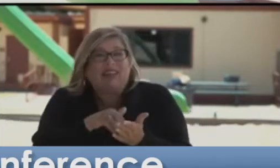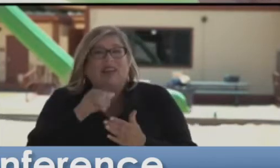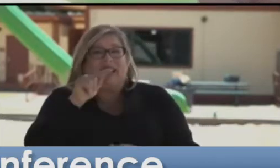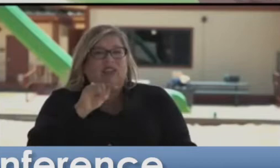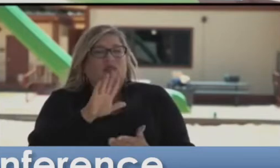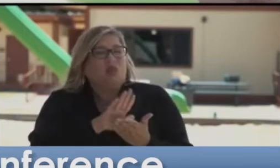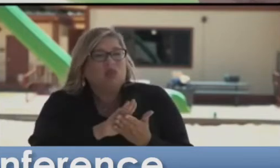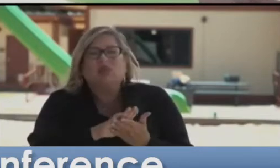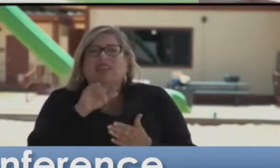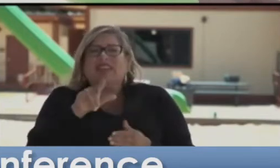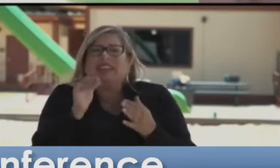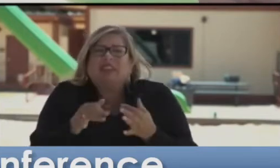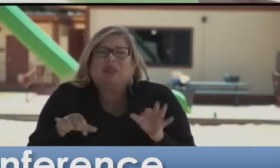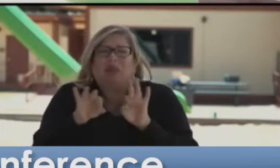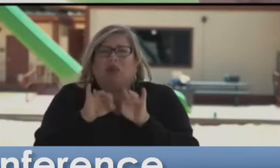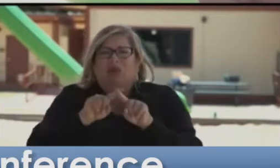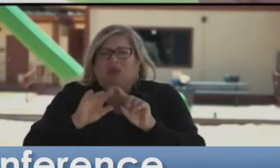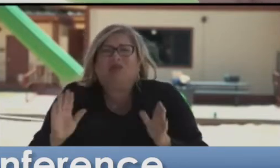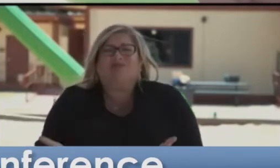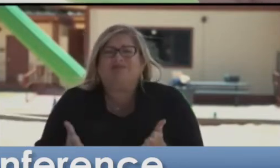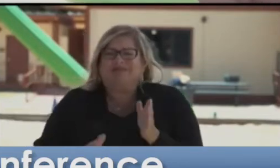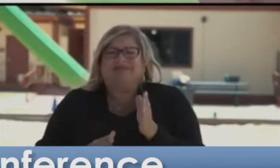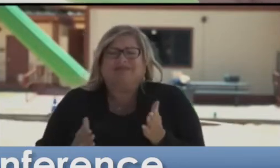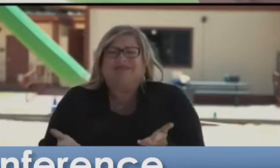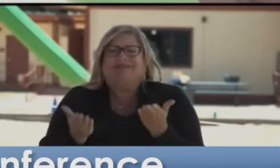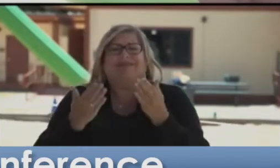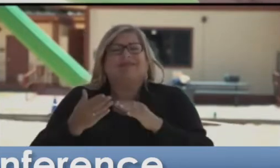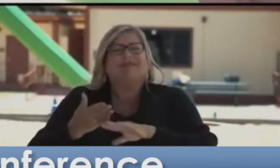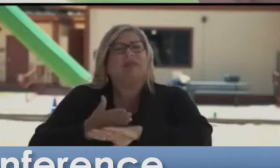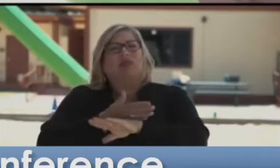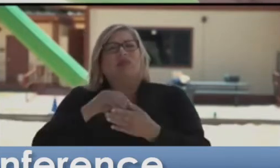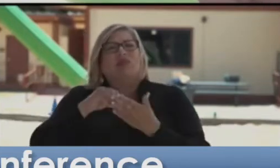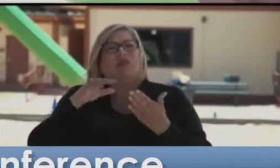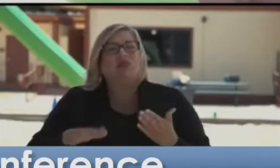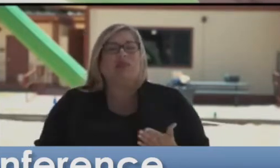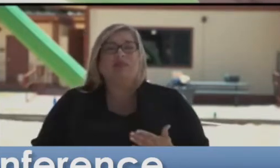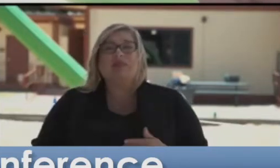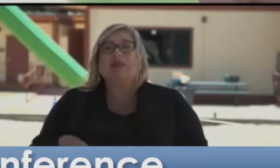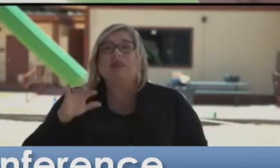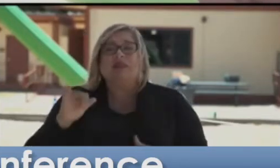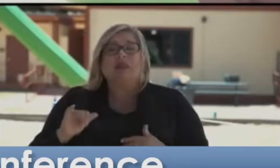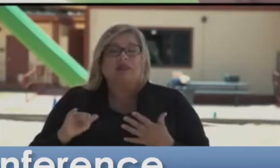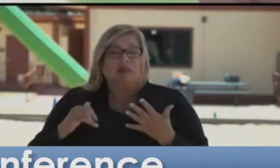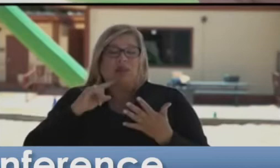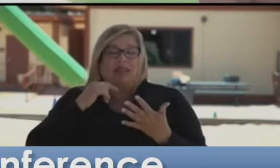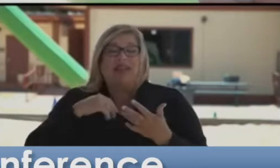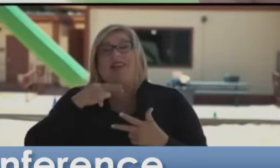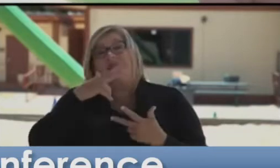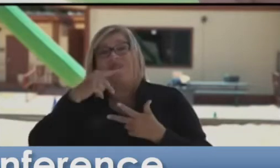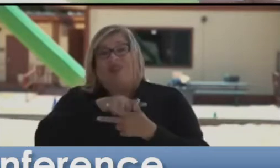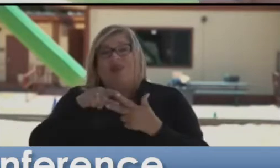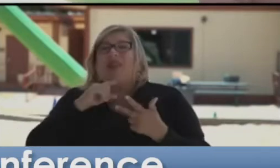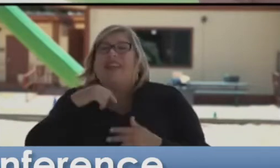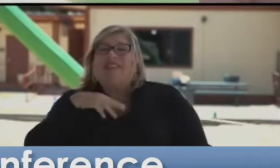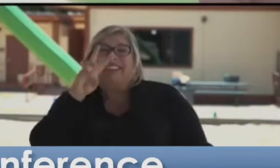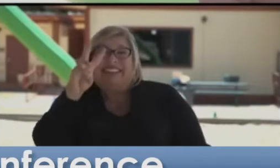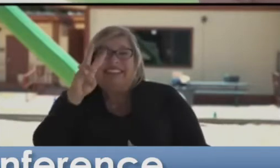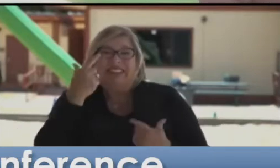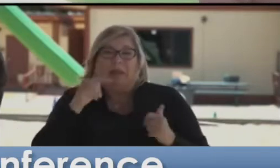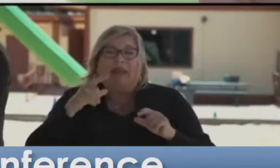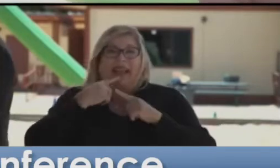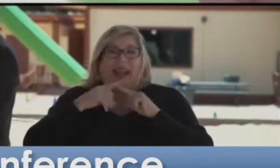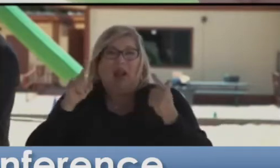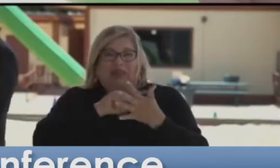in advancing that cause. That's the third of what is just 6 major announcements that we're making here today. Let